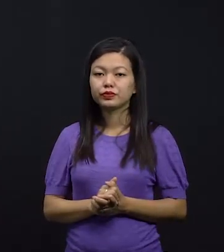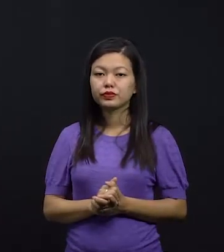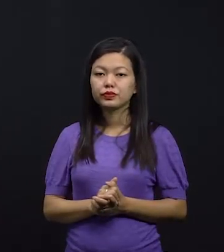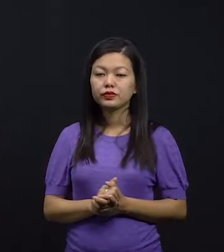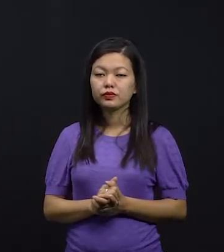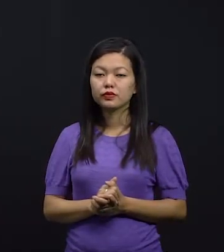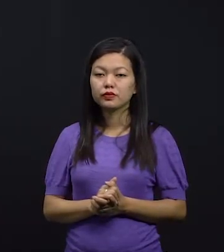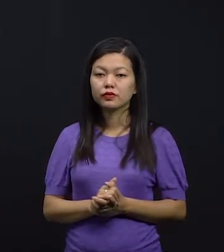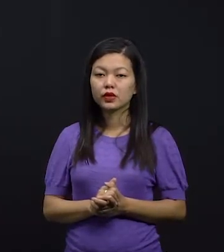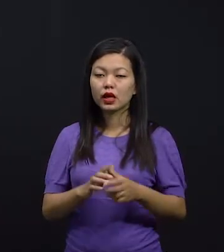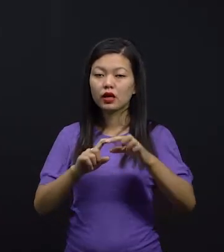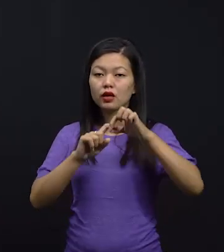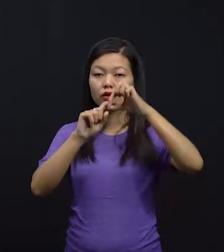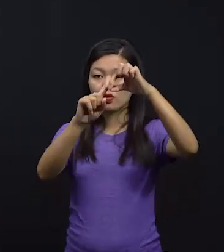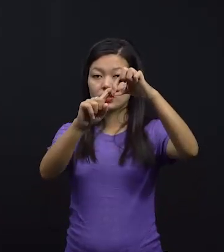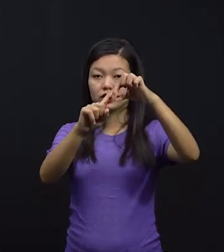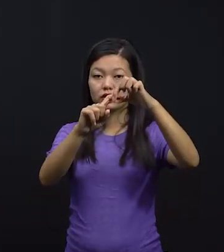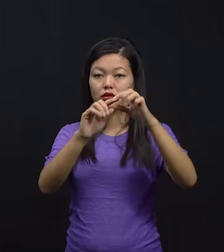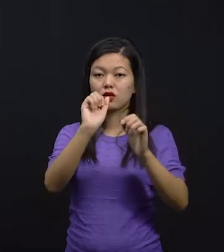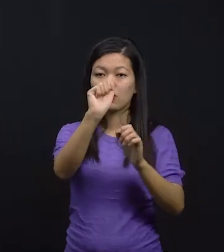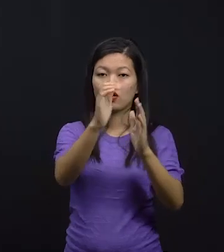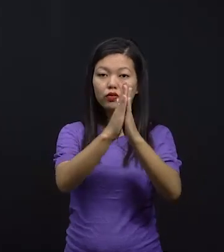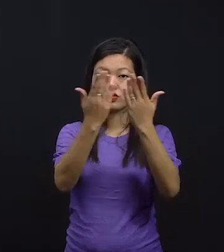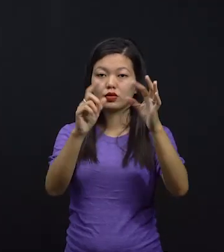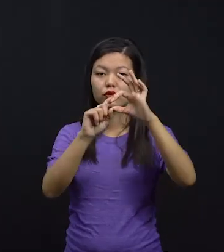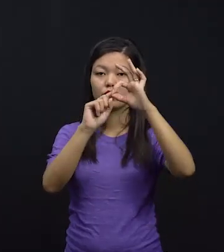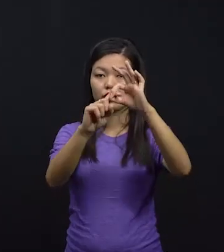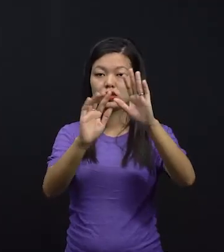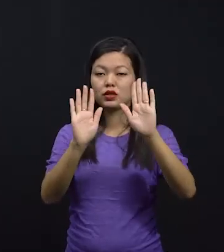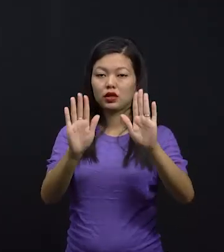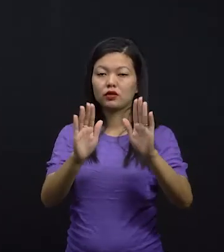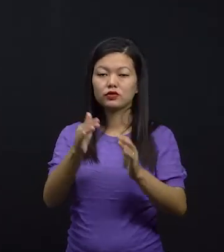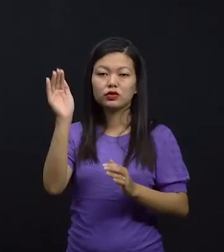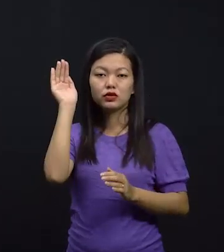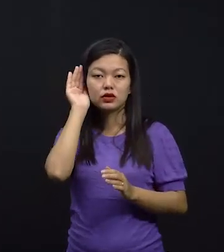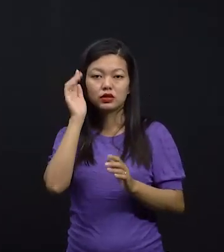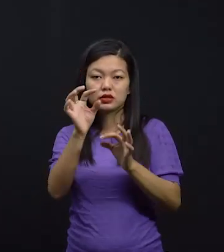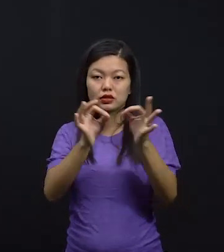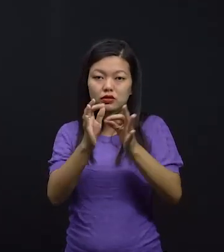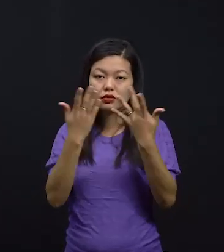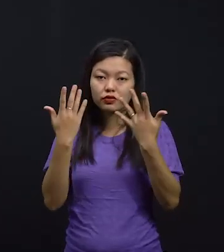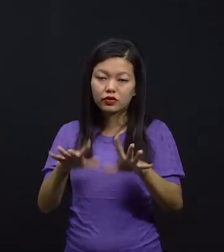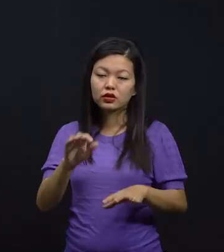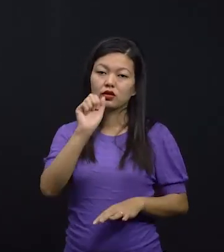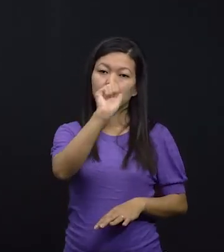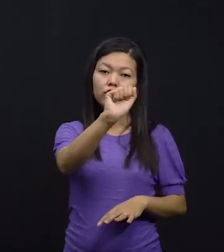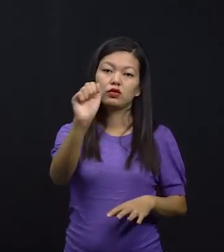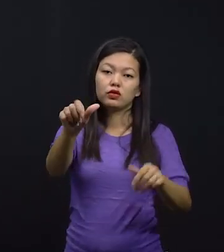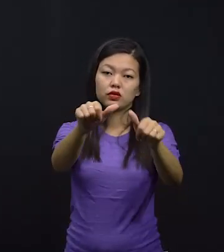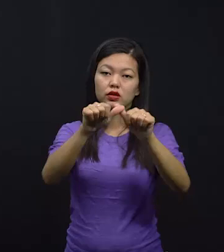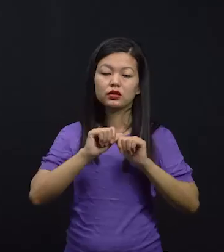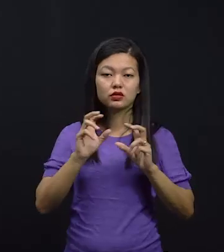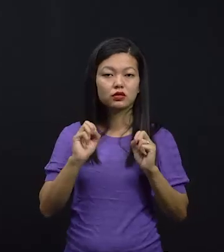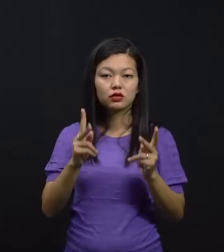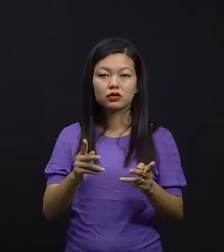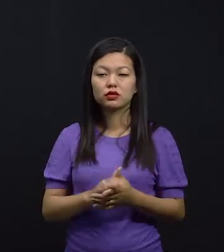will also find the questions, which you will find it very easy after listening to the explanation to solve the answers by yourself. And